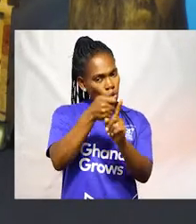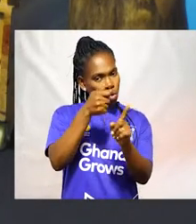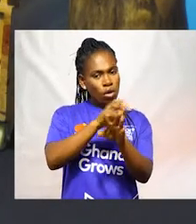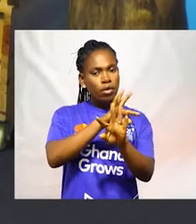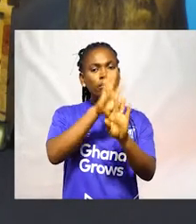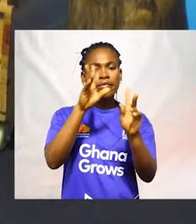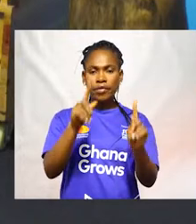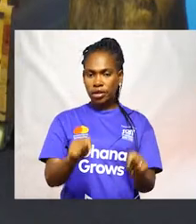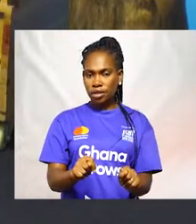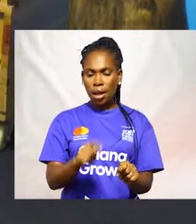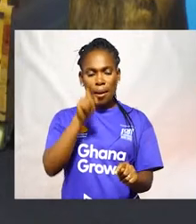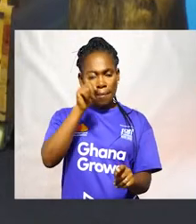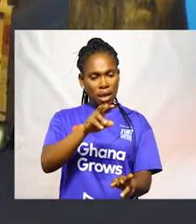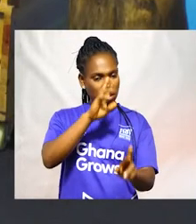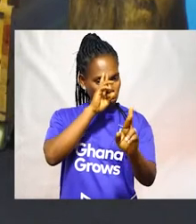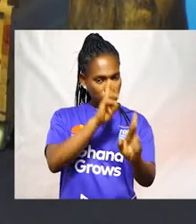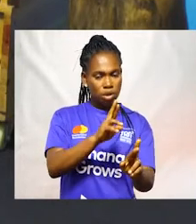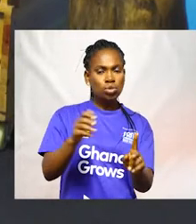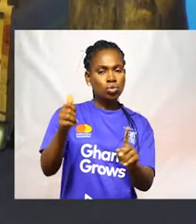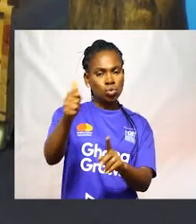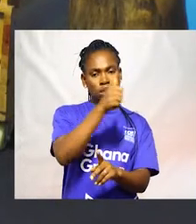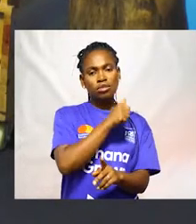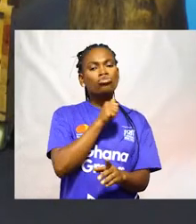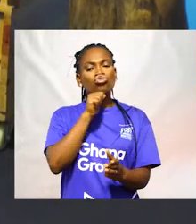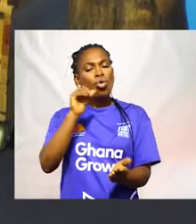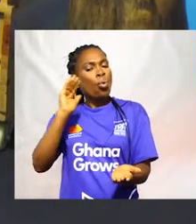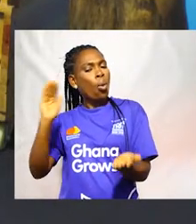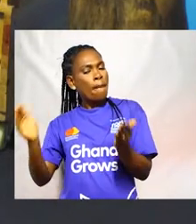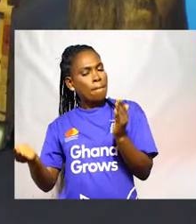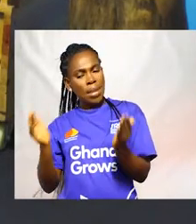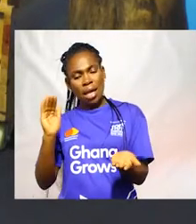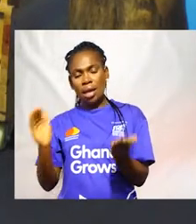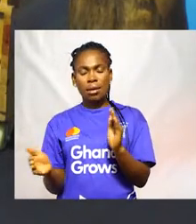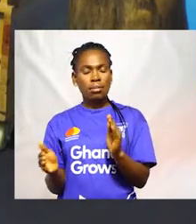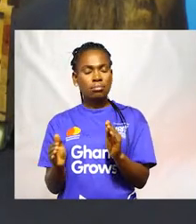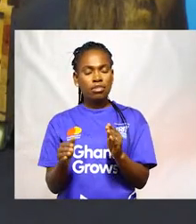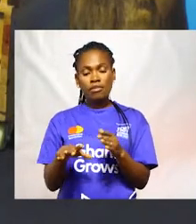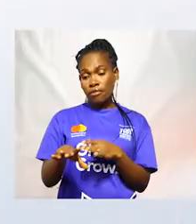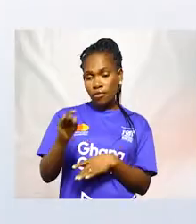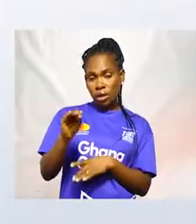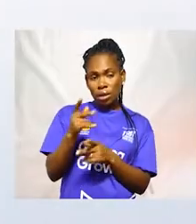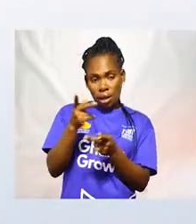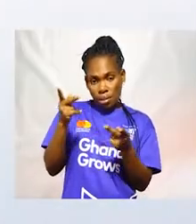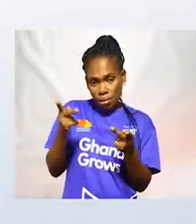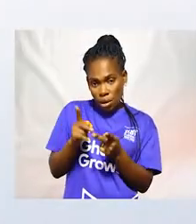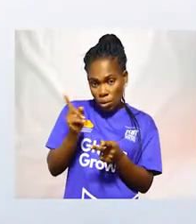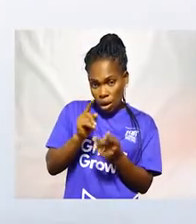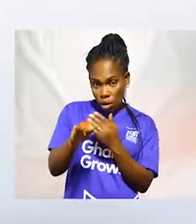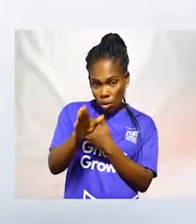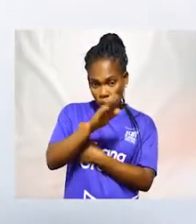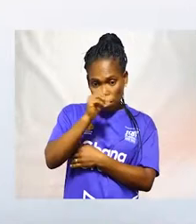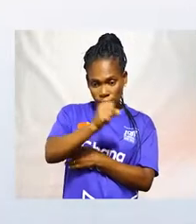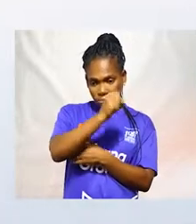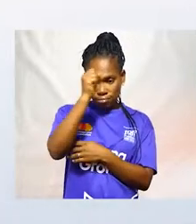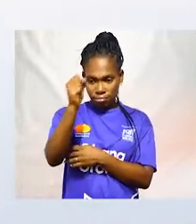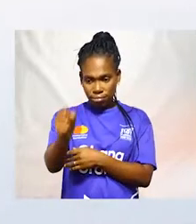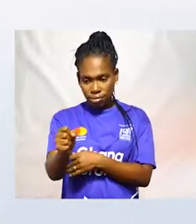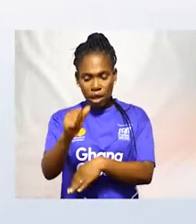not compare ourselves with one another. Just find where God has placed you, work it